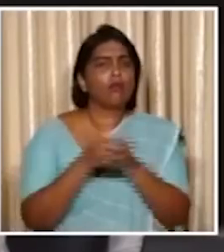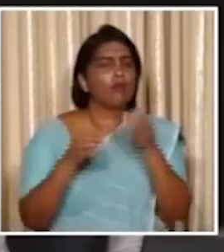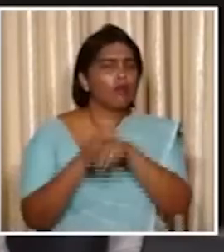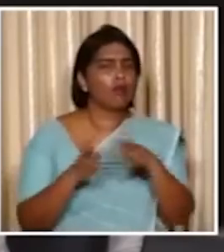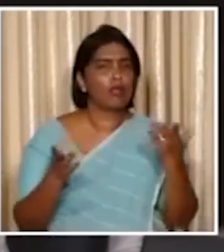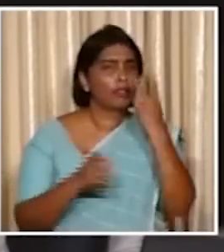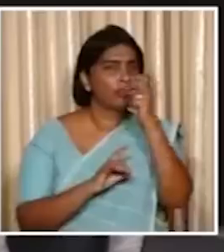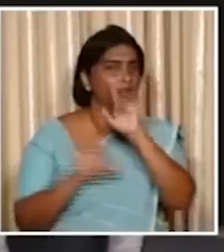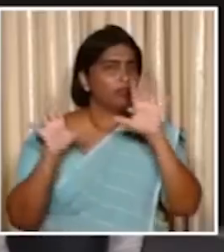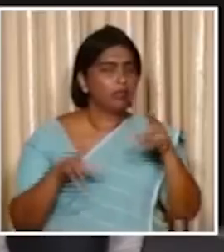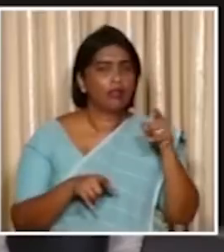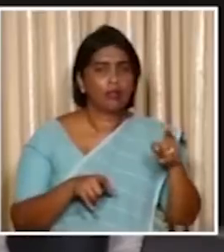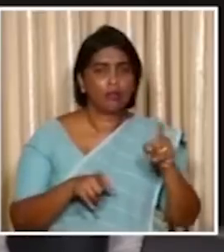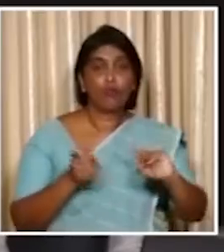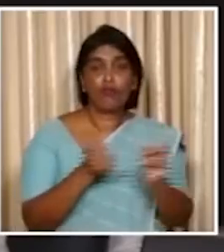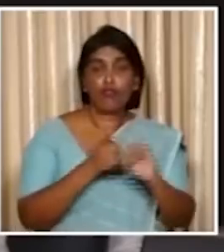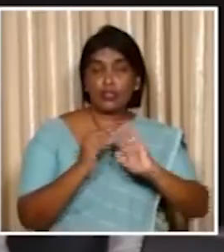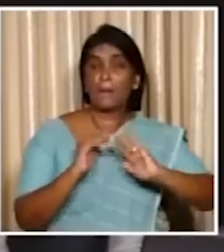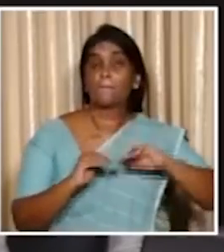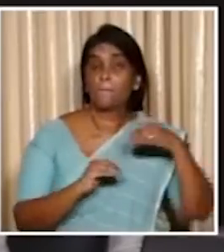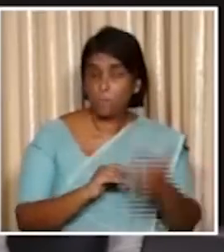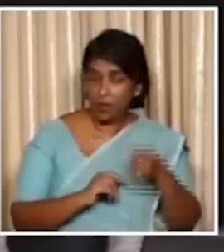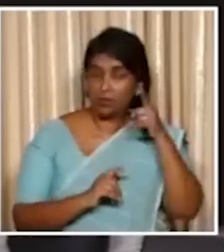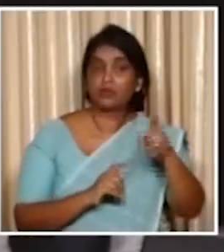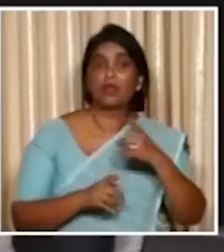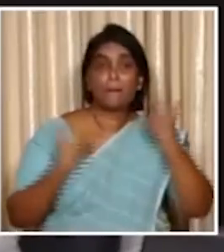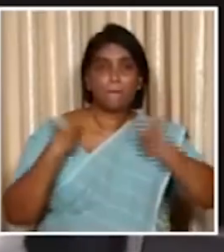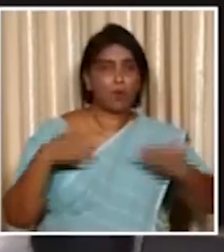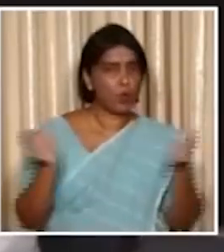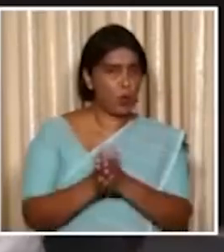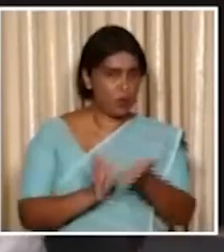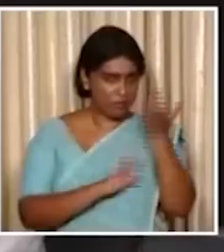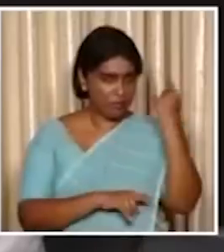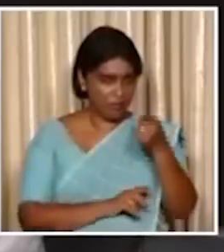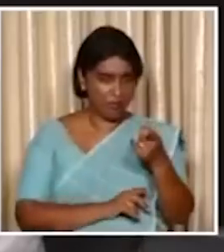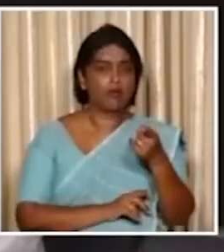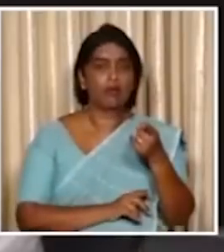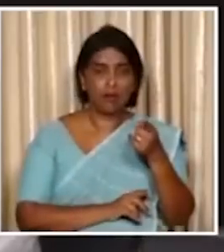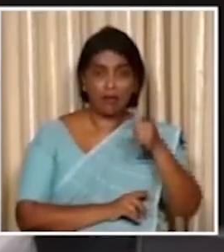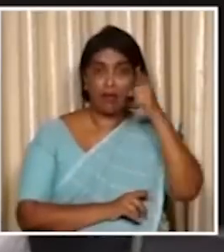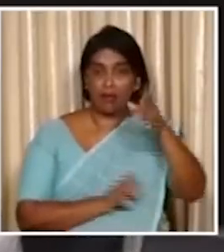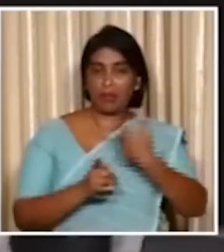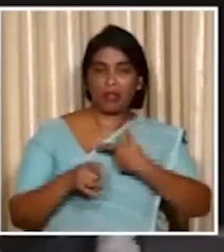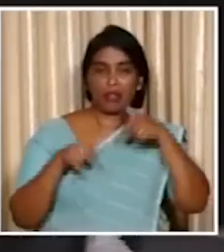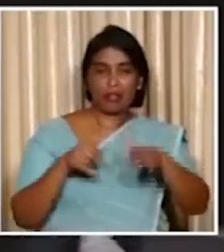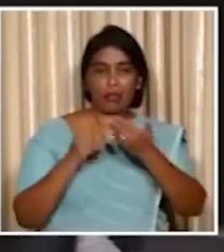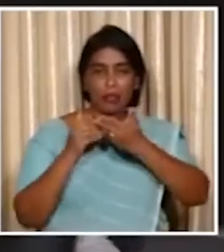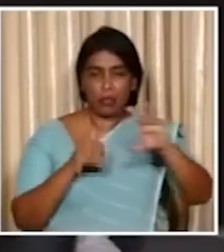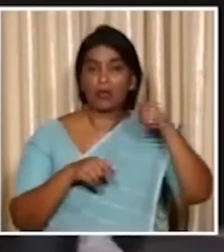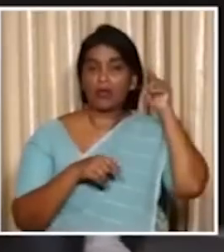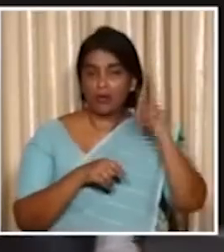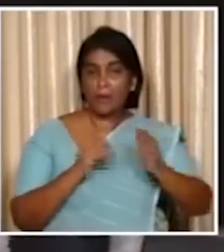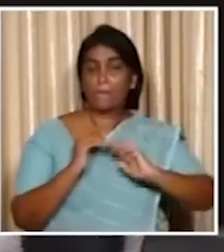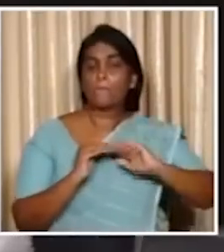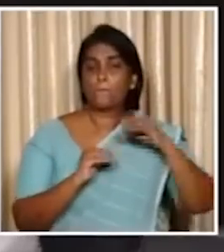After the war, you were in the Rajapaksa camp. You were lost. You were rejected. After that, you took communalism